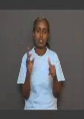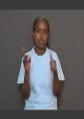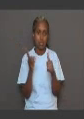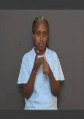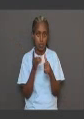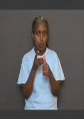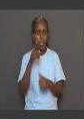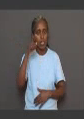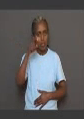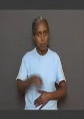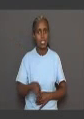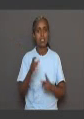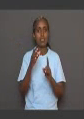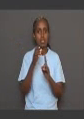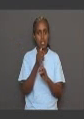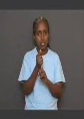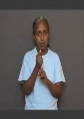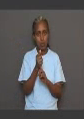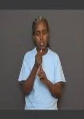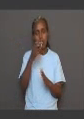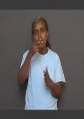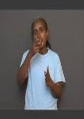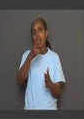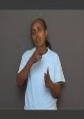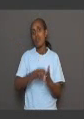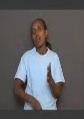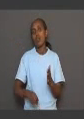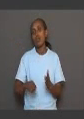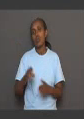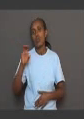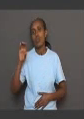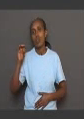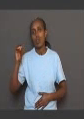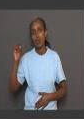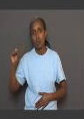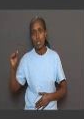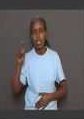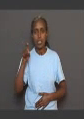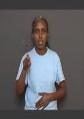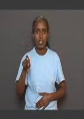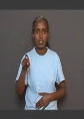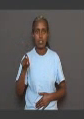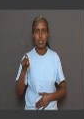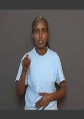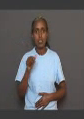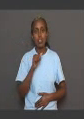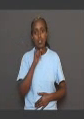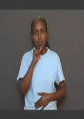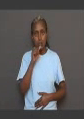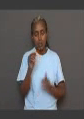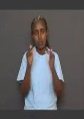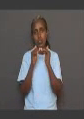domain must include values of cosine x that do not